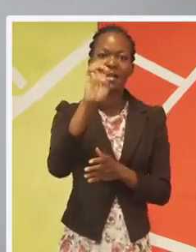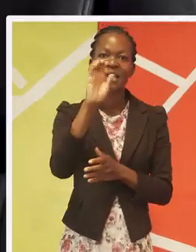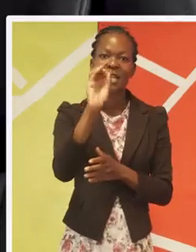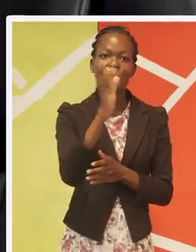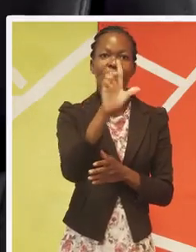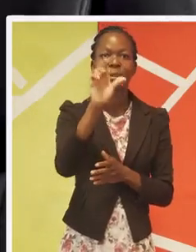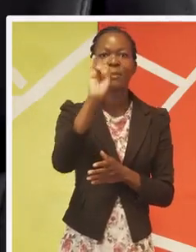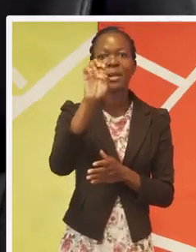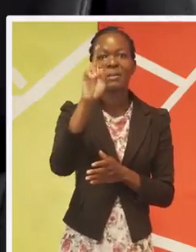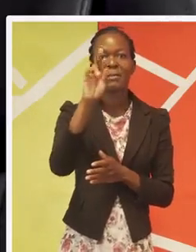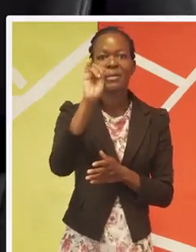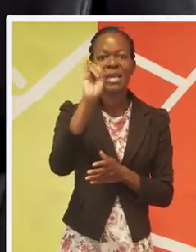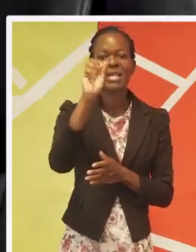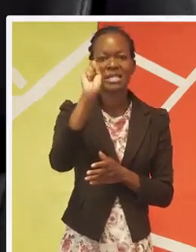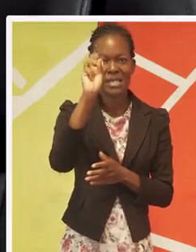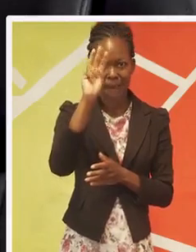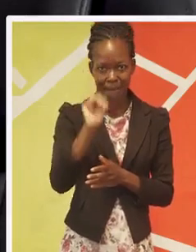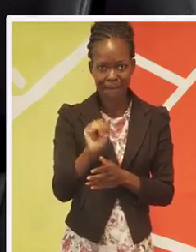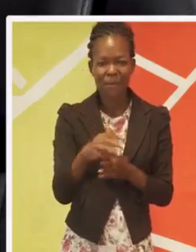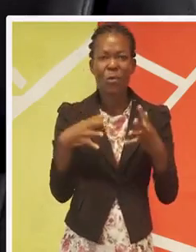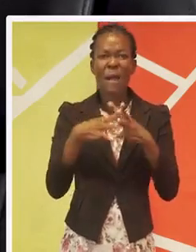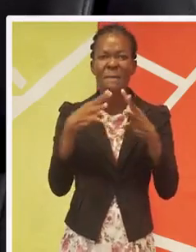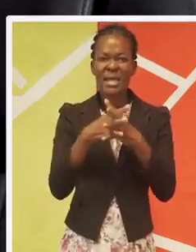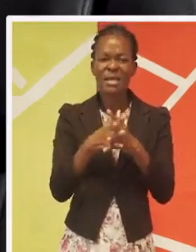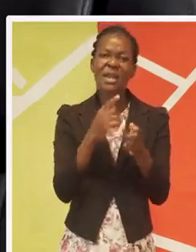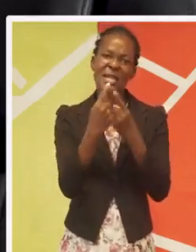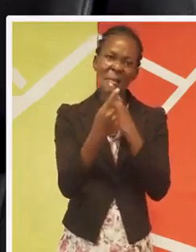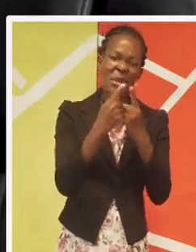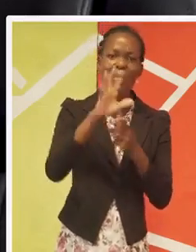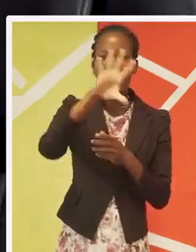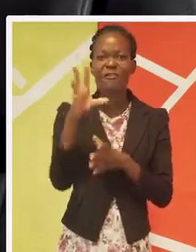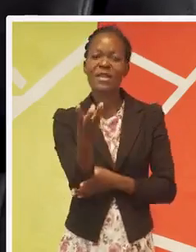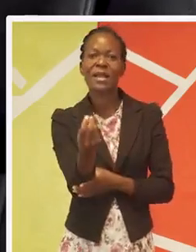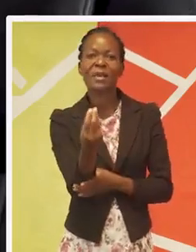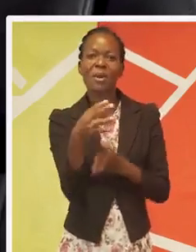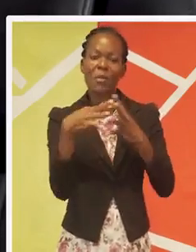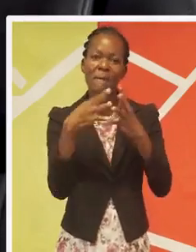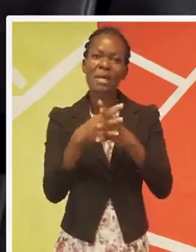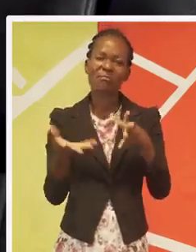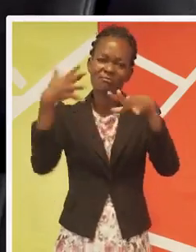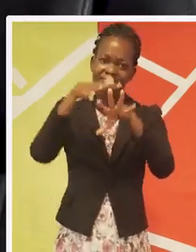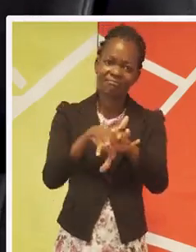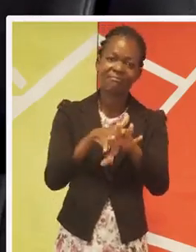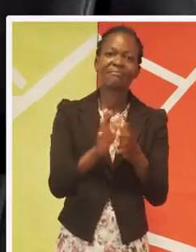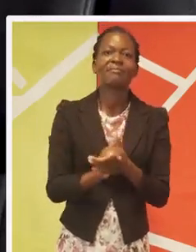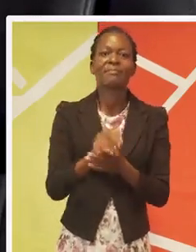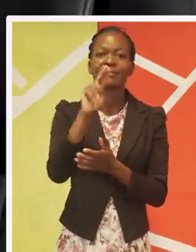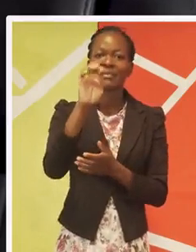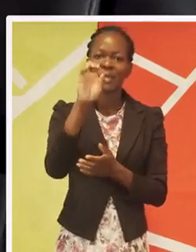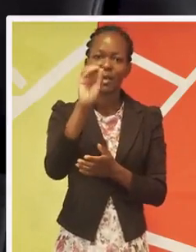be looking at everything that we need to know about Africa's crippling economies, which is linked to